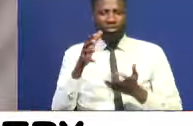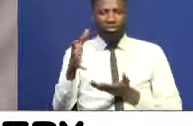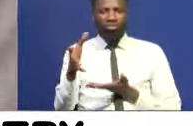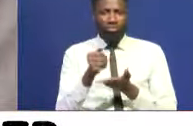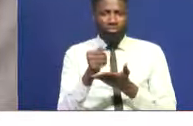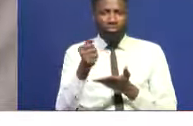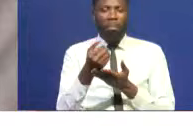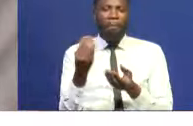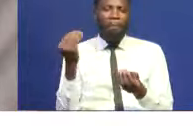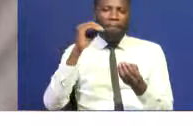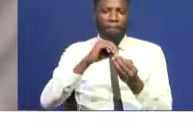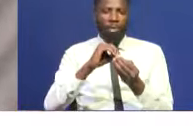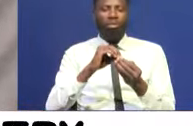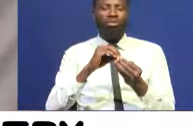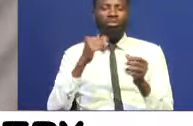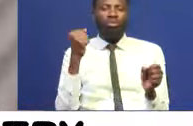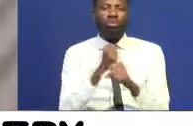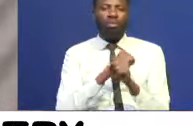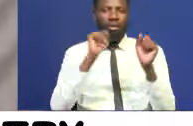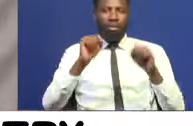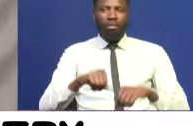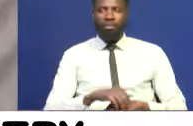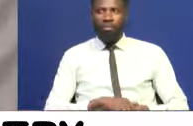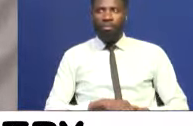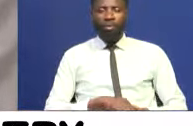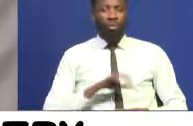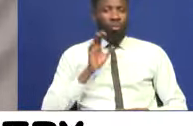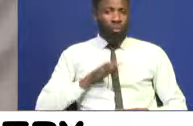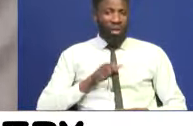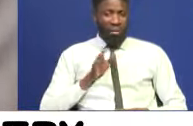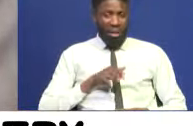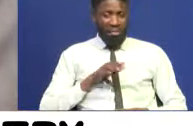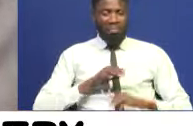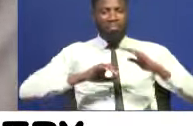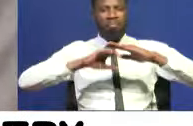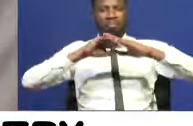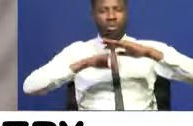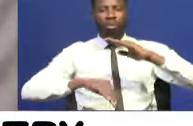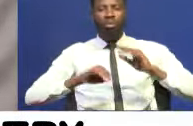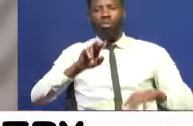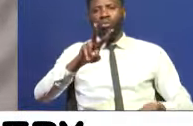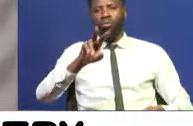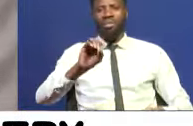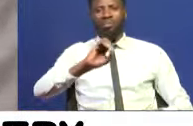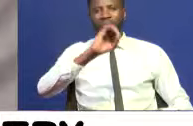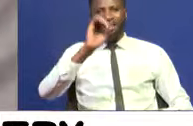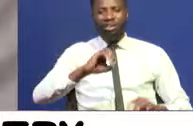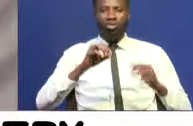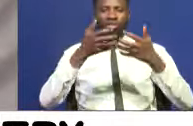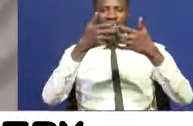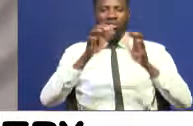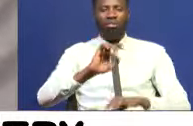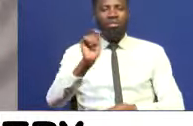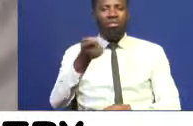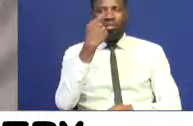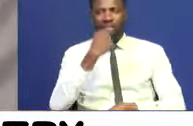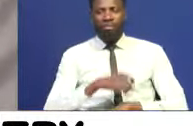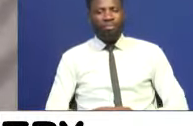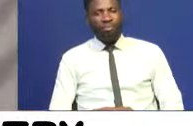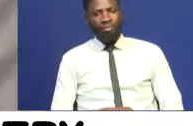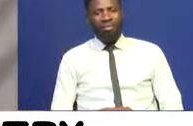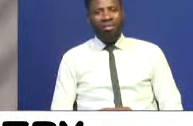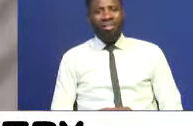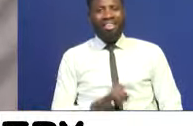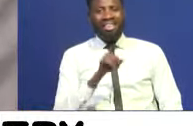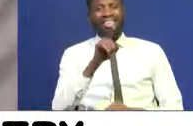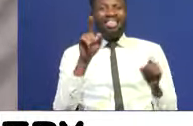employment. Women represent less than 20% of the engineering workforce in Kenya, and